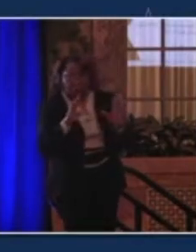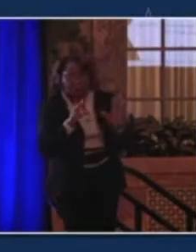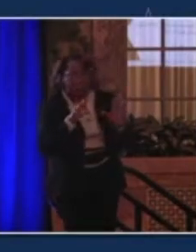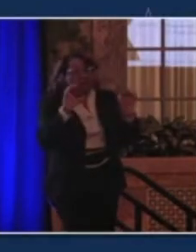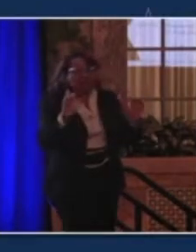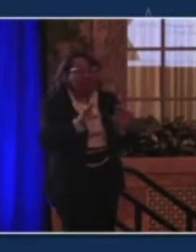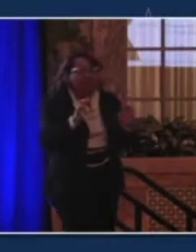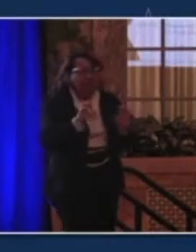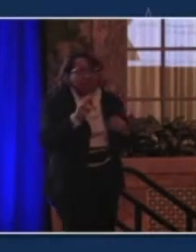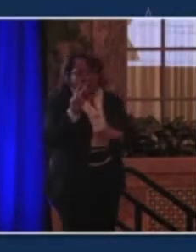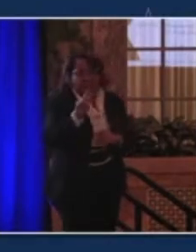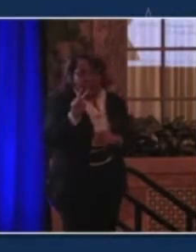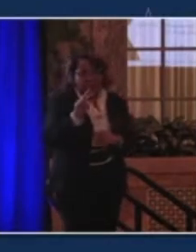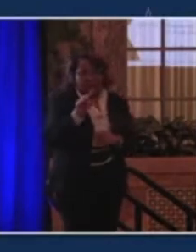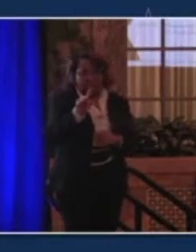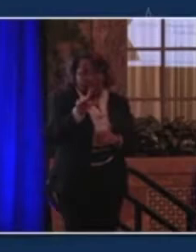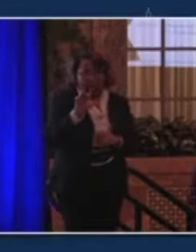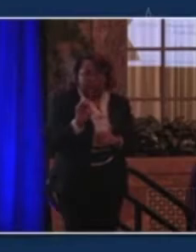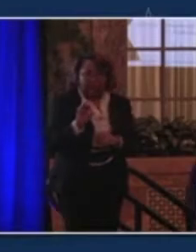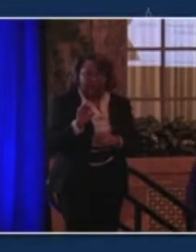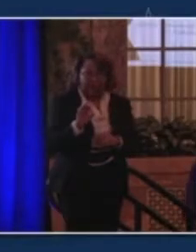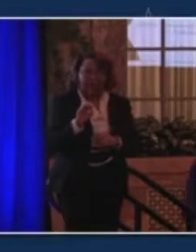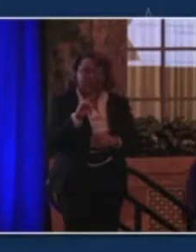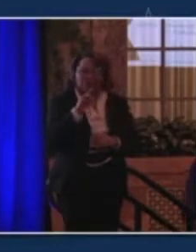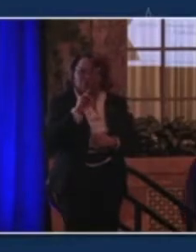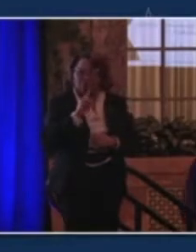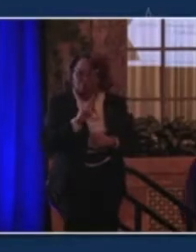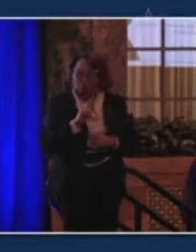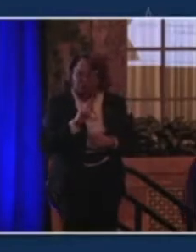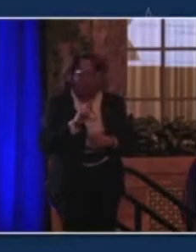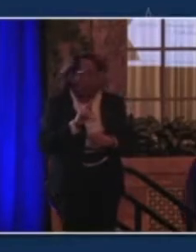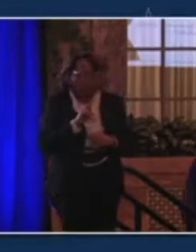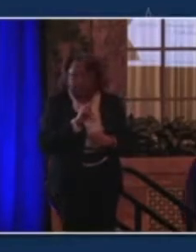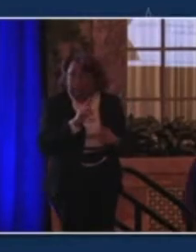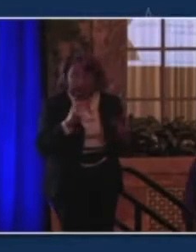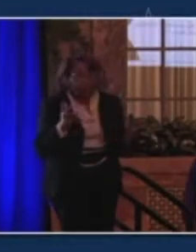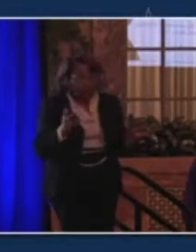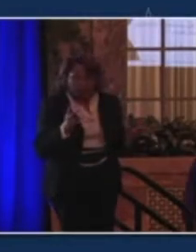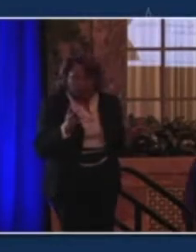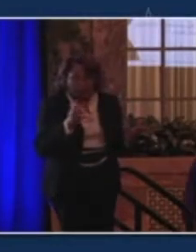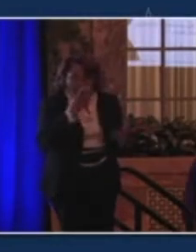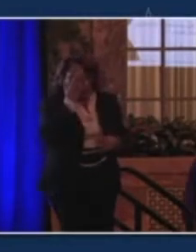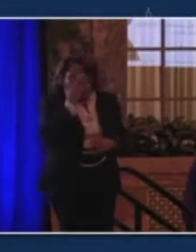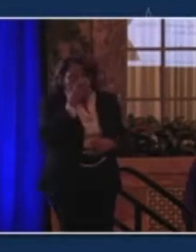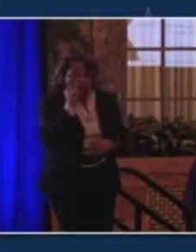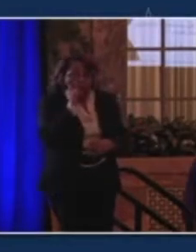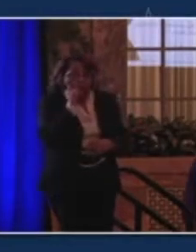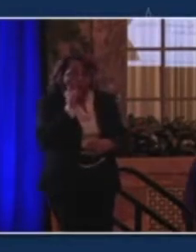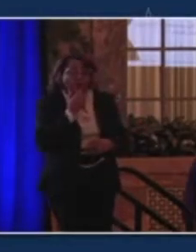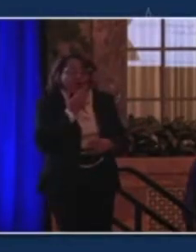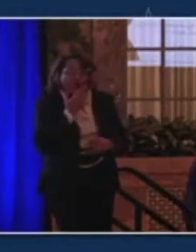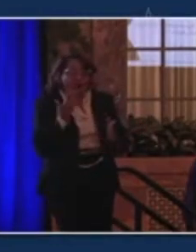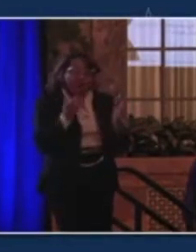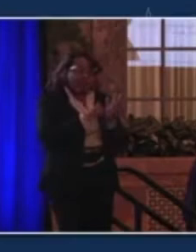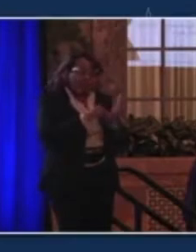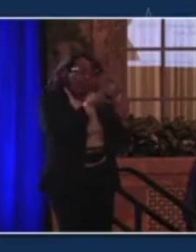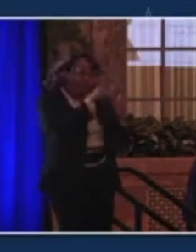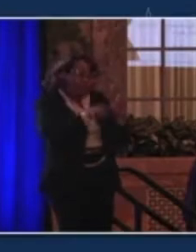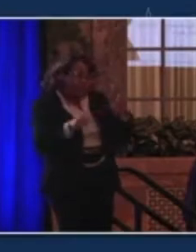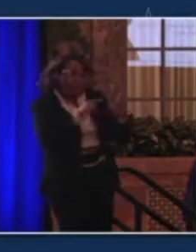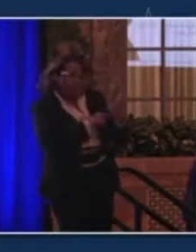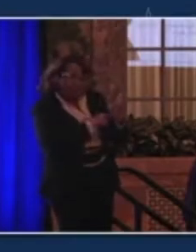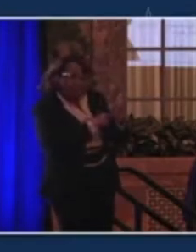of the Verdoliak 29 were spurred, pure and simple, by racial animus and as well